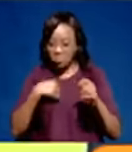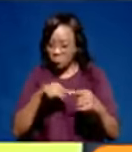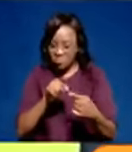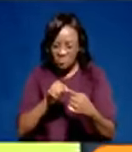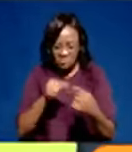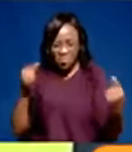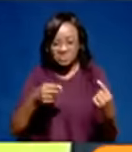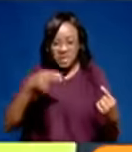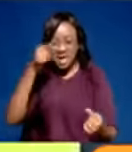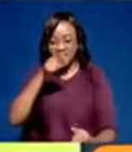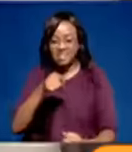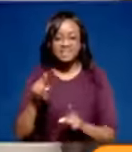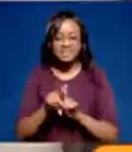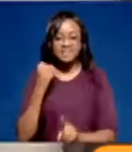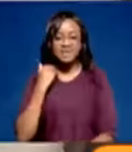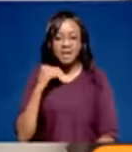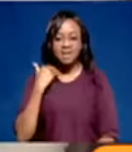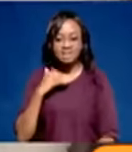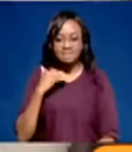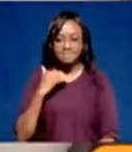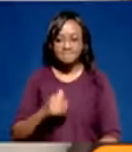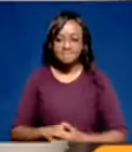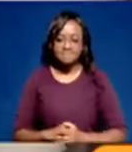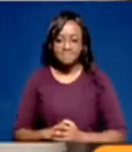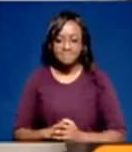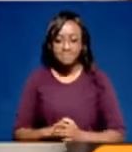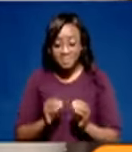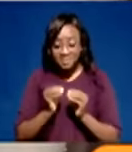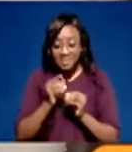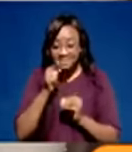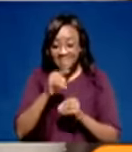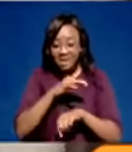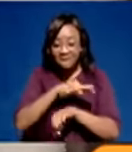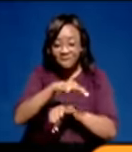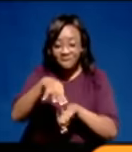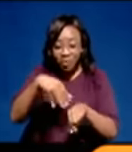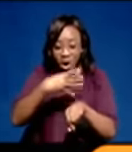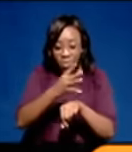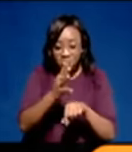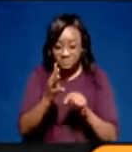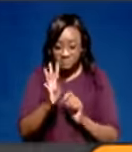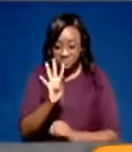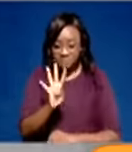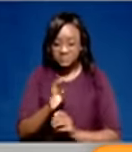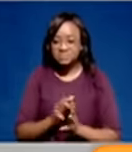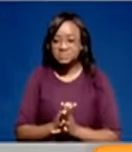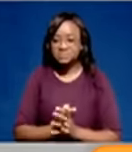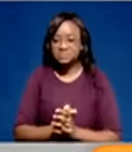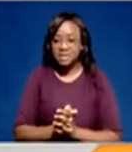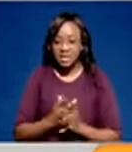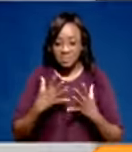it is actually a criminal offense. The 4.5 hours long meeting, said to be reportedly cordial, with